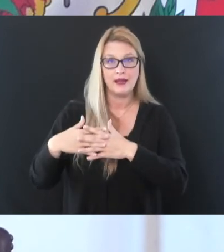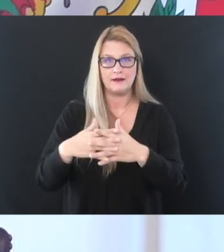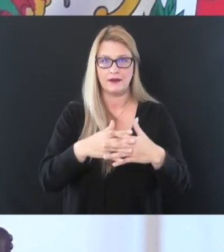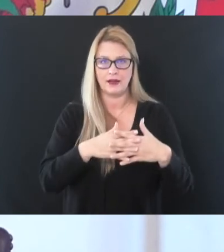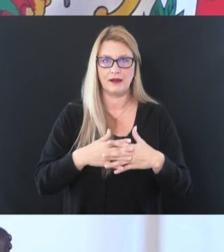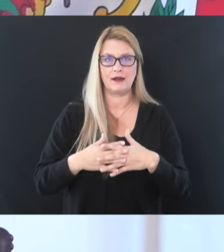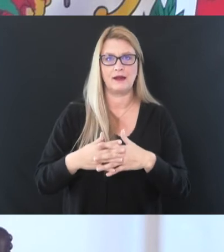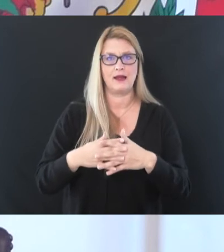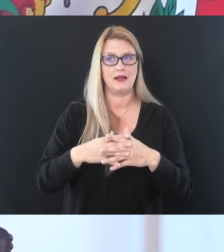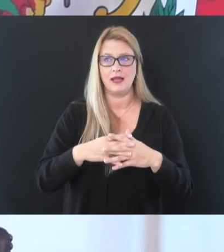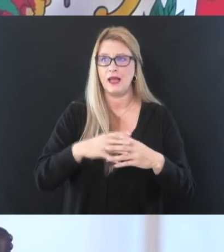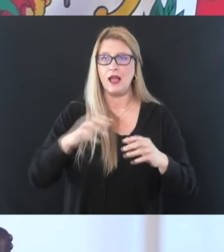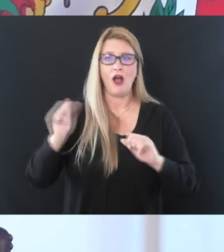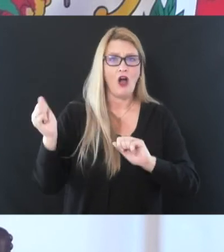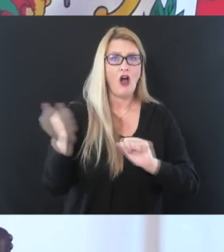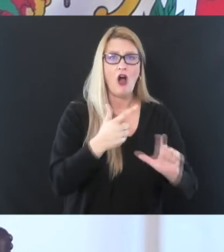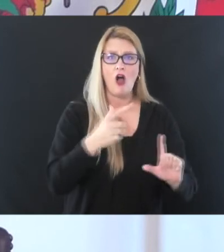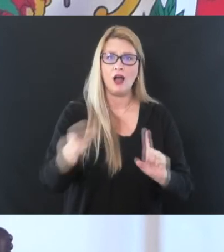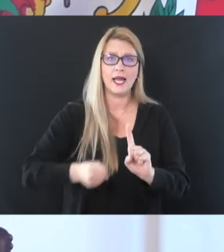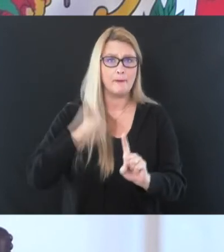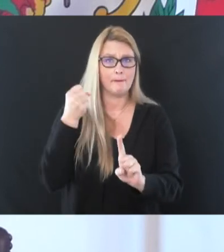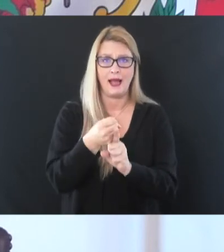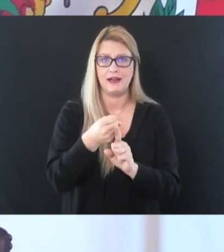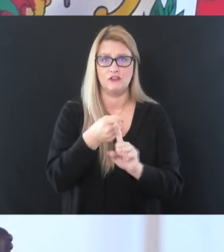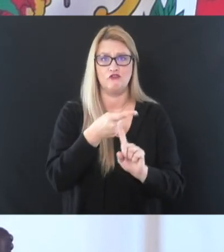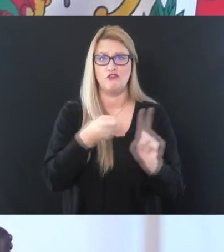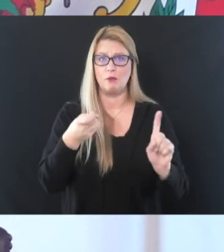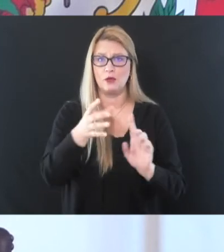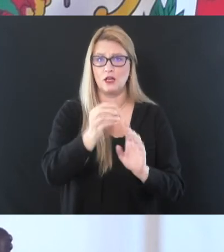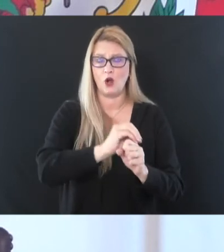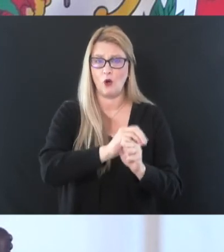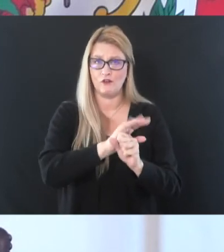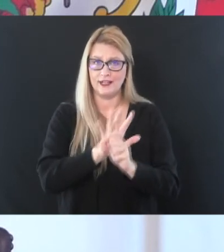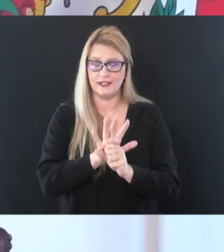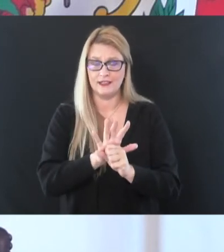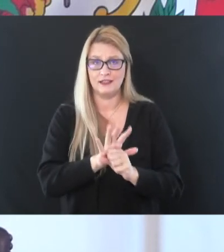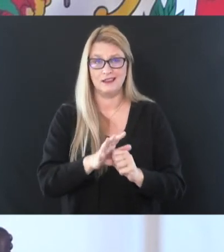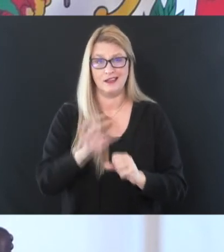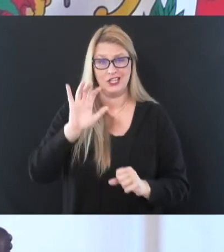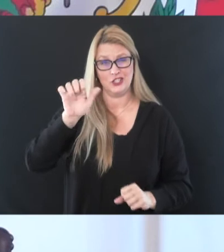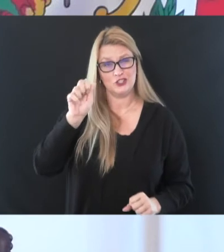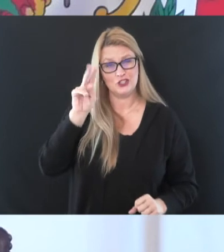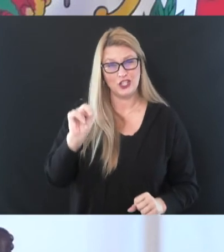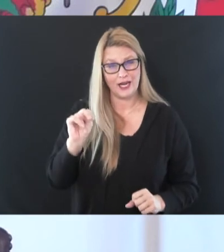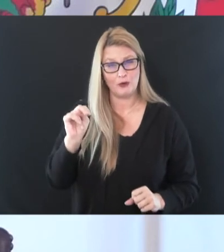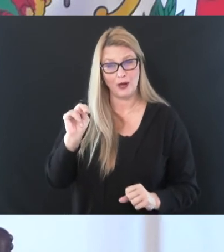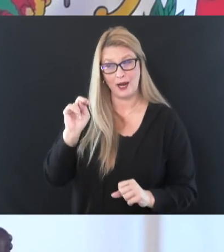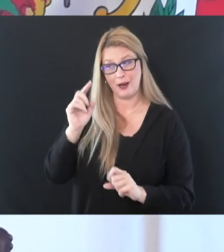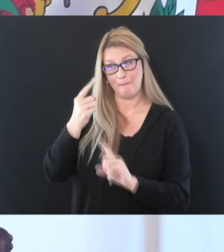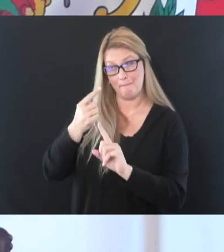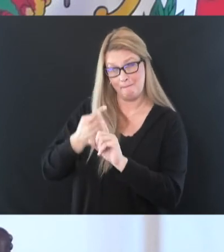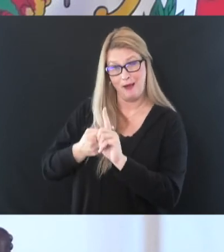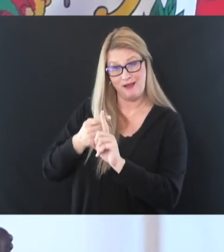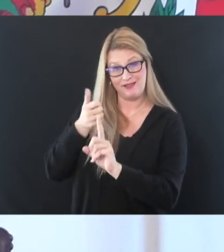going on all across our nation. In the month of January alone, we will